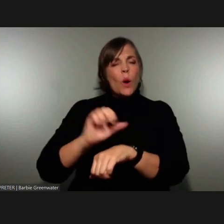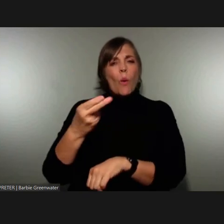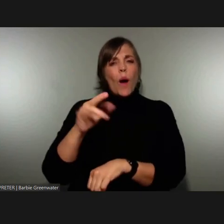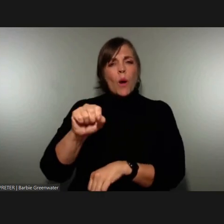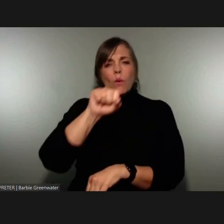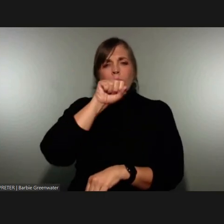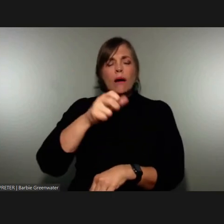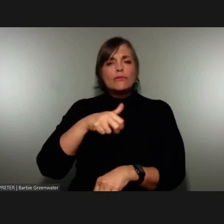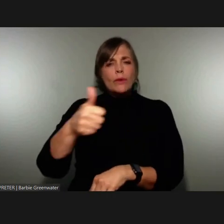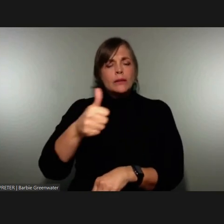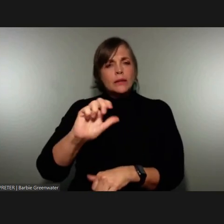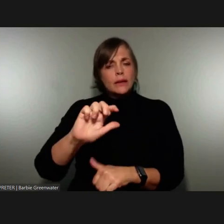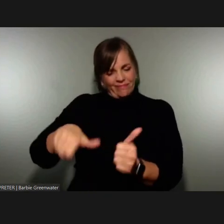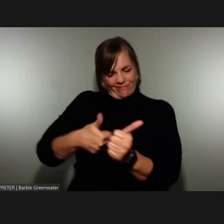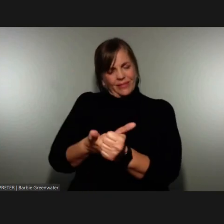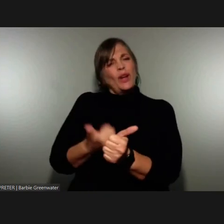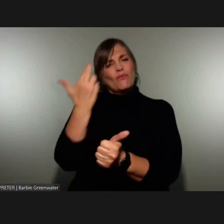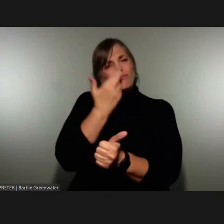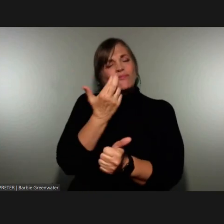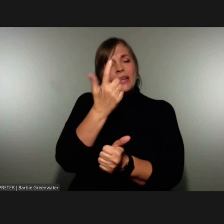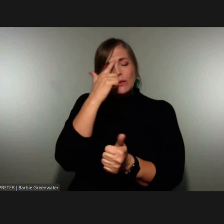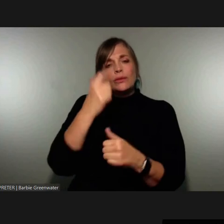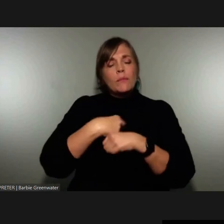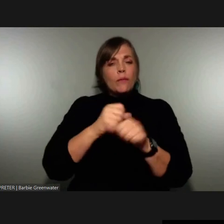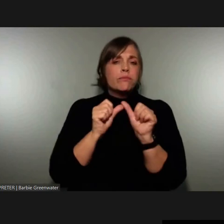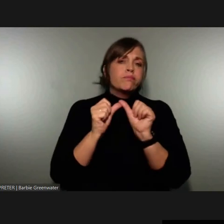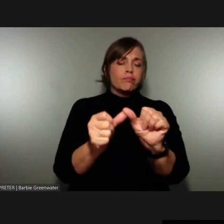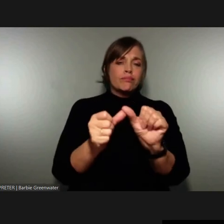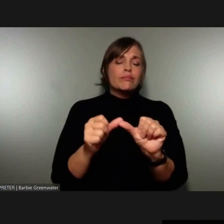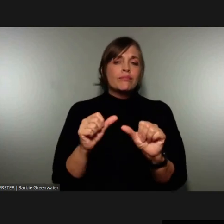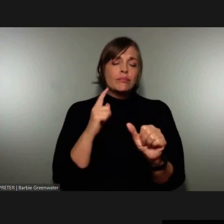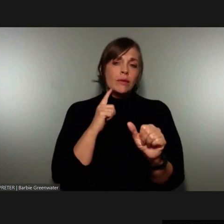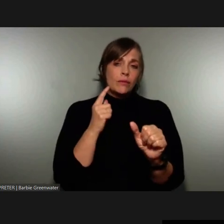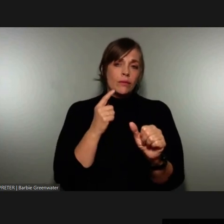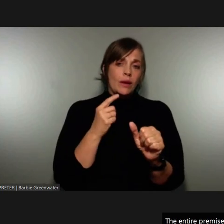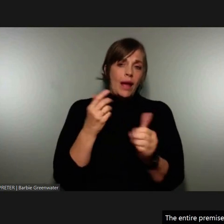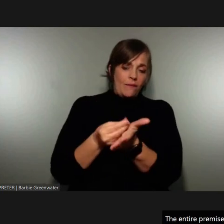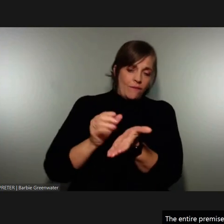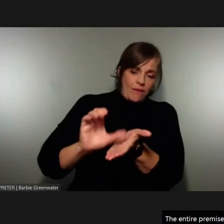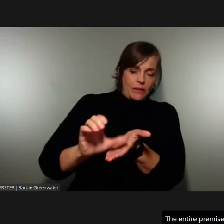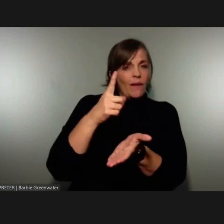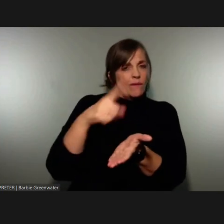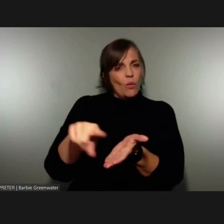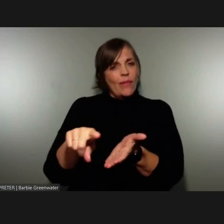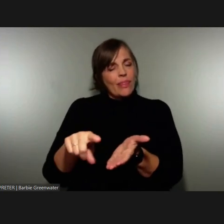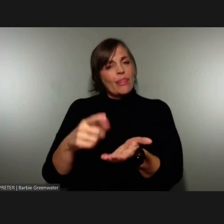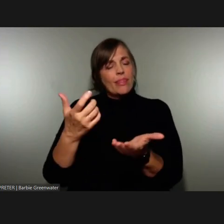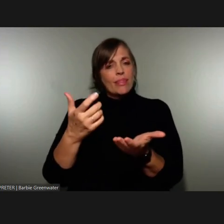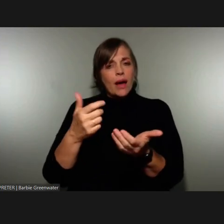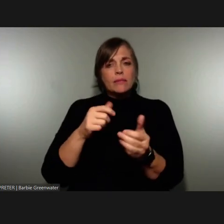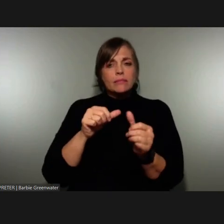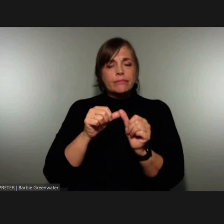on long-term, sustainable investment for public transit. We are part of a statewide network of transit providers that